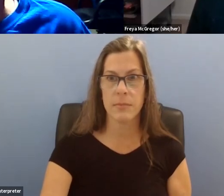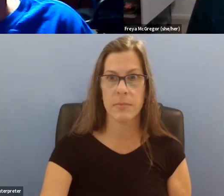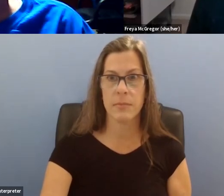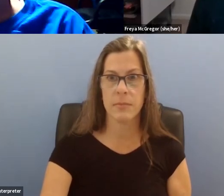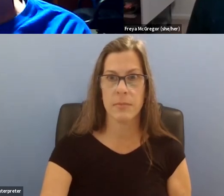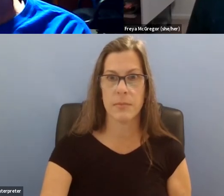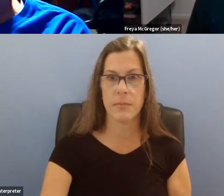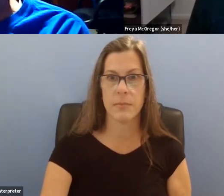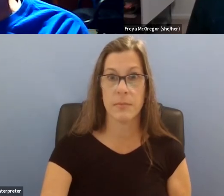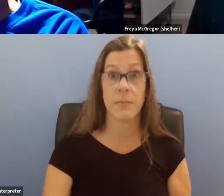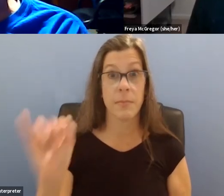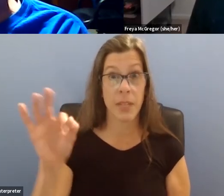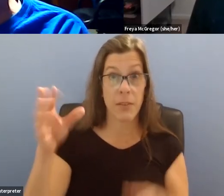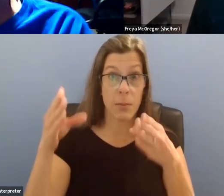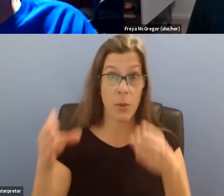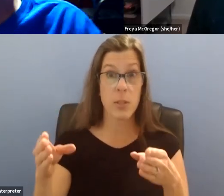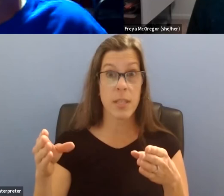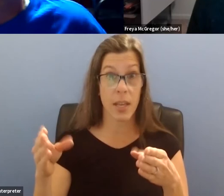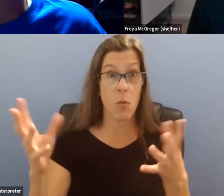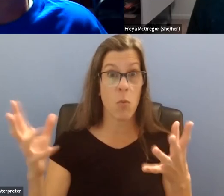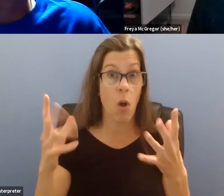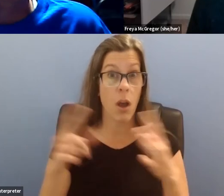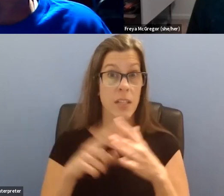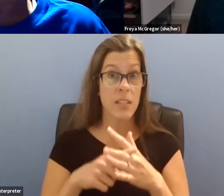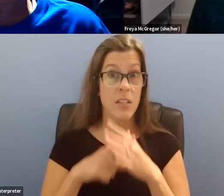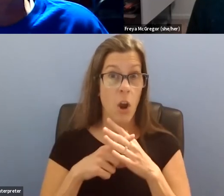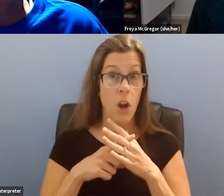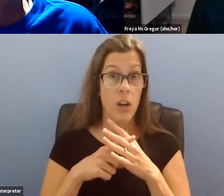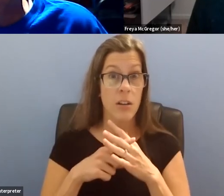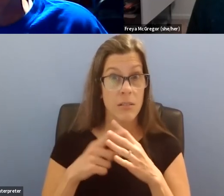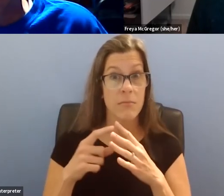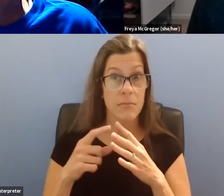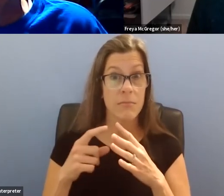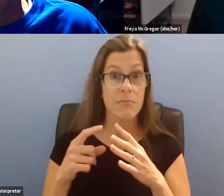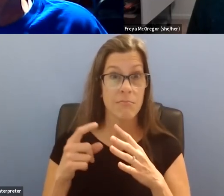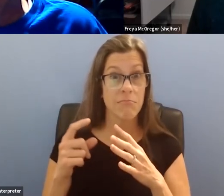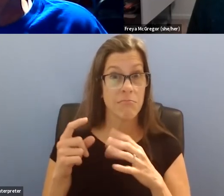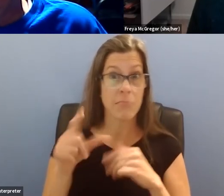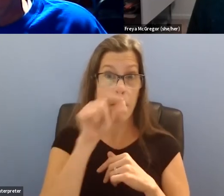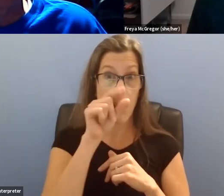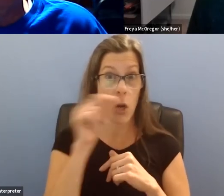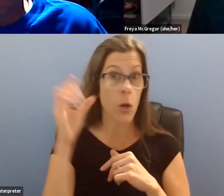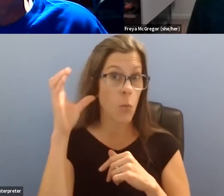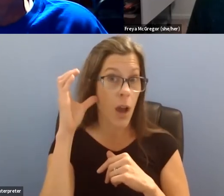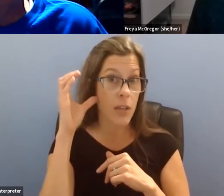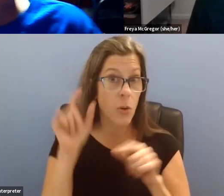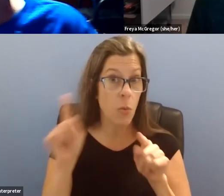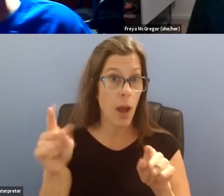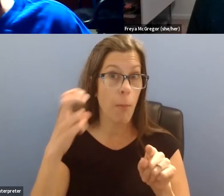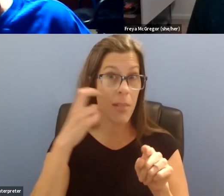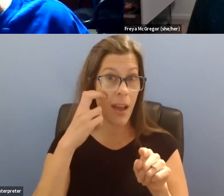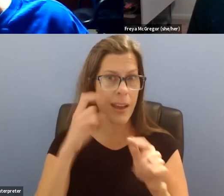well, some agencies that serve people who are blind will occasionally have a birding experience. I know I've done them